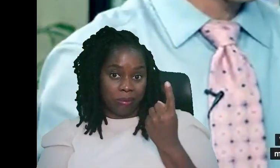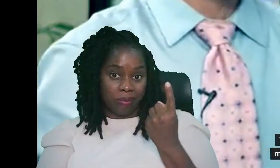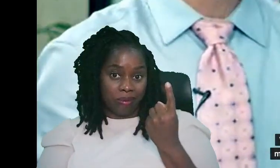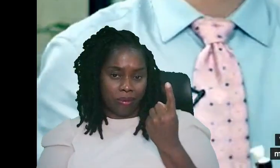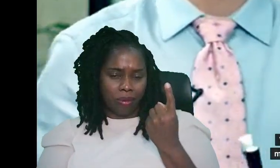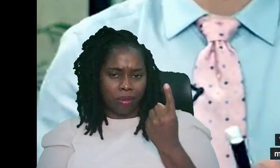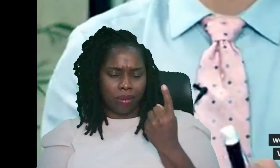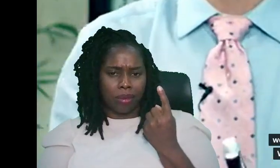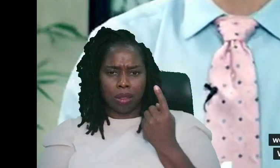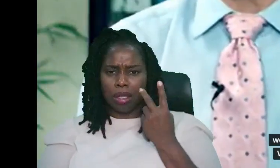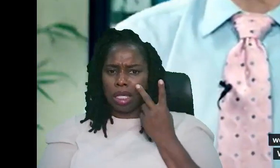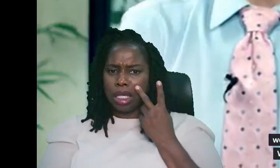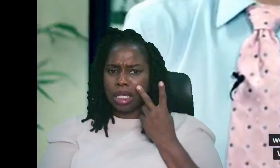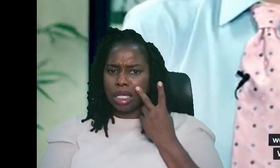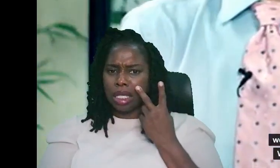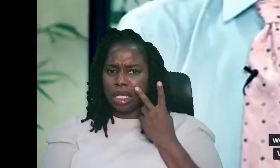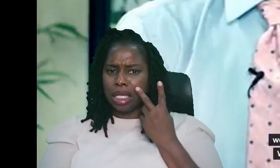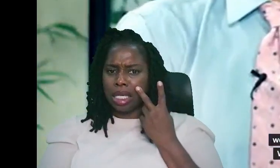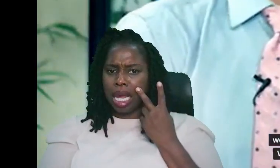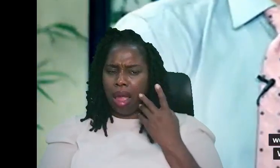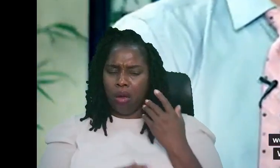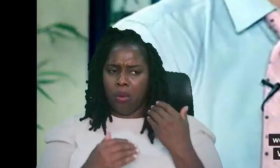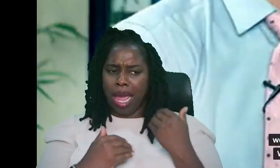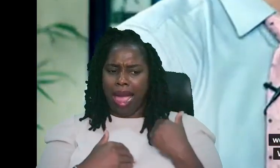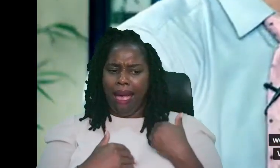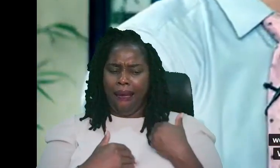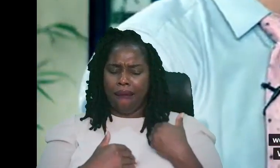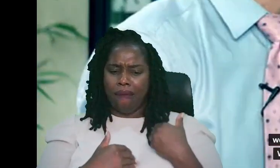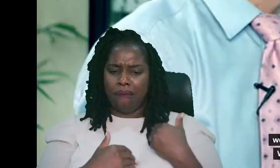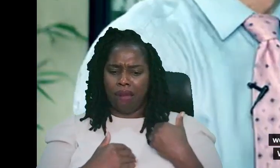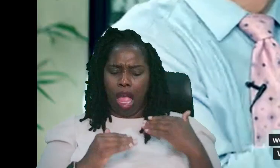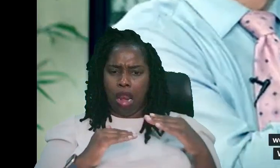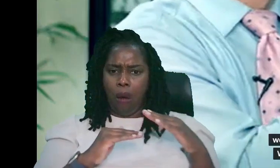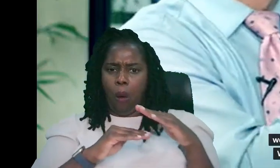What you can see here is we actually have a little bit of overlap.